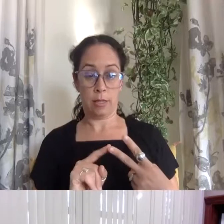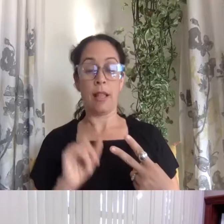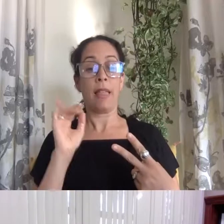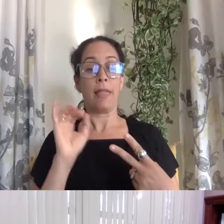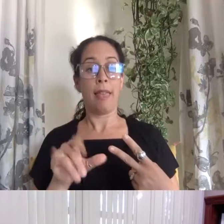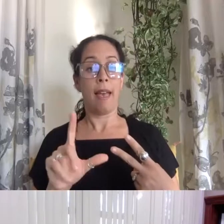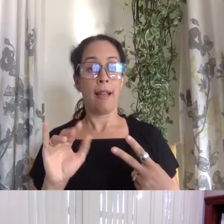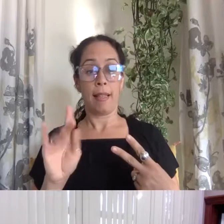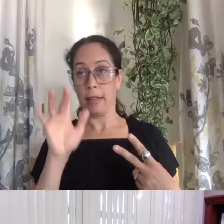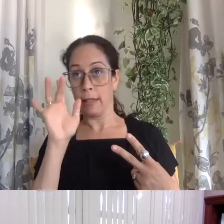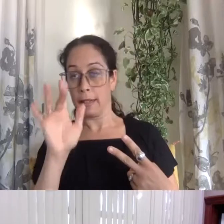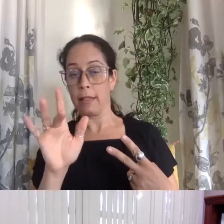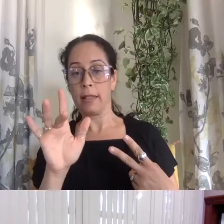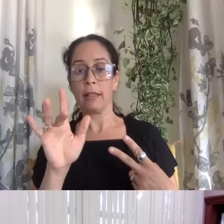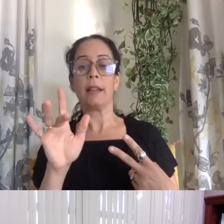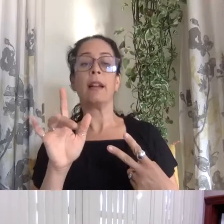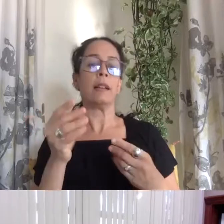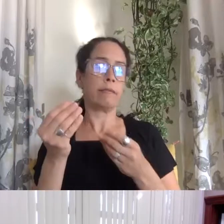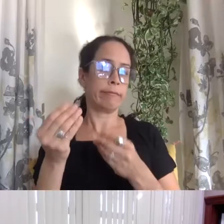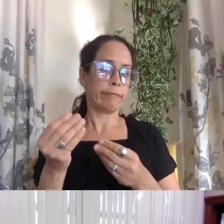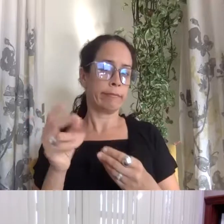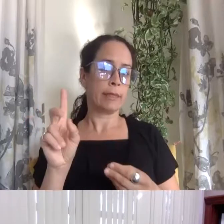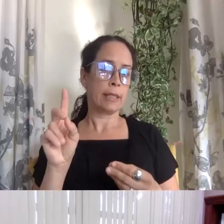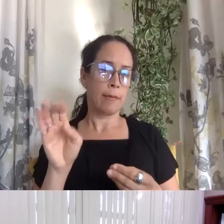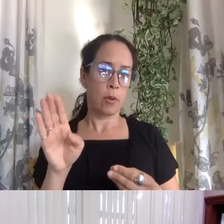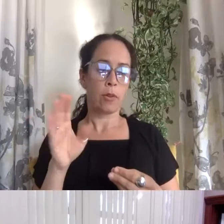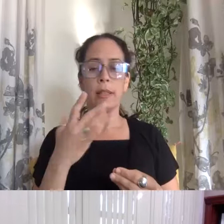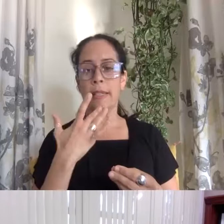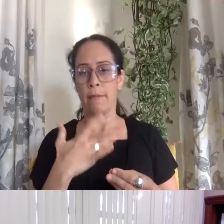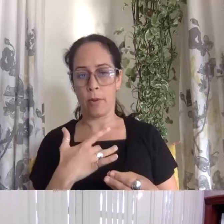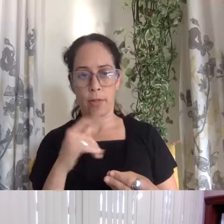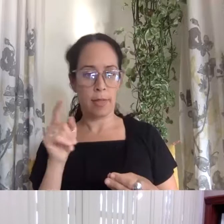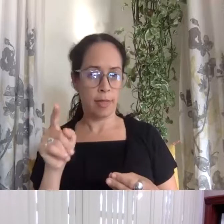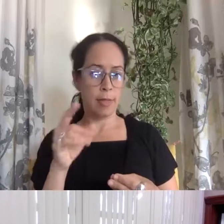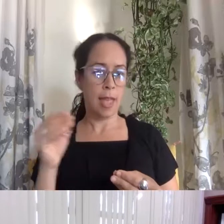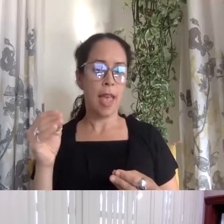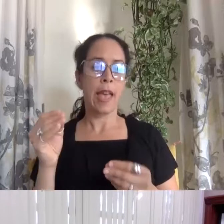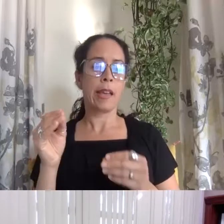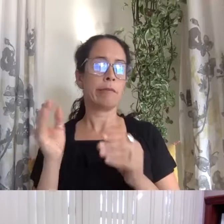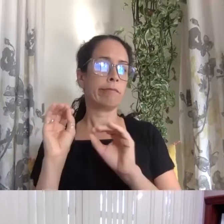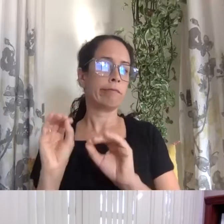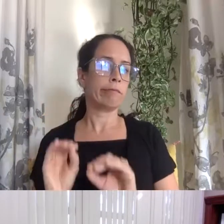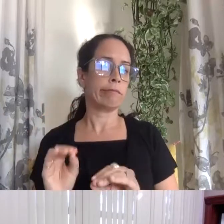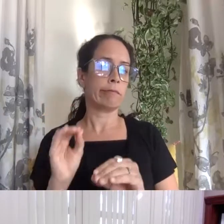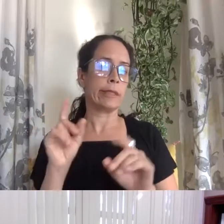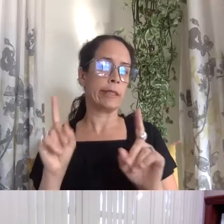to plug the date of birth and be able to enter the test results.